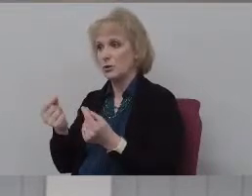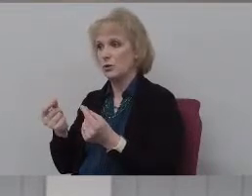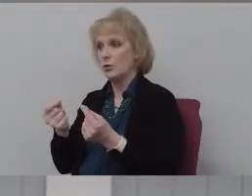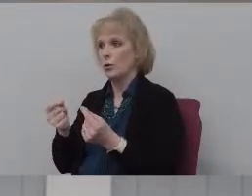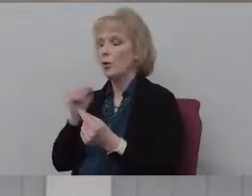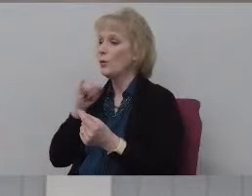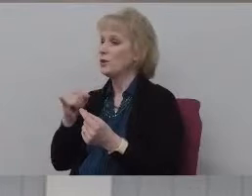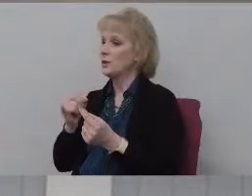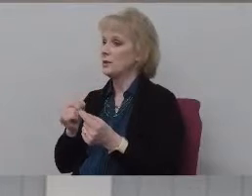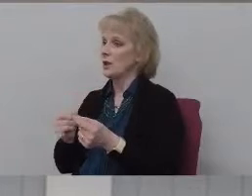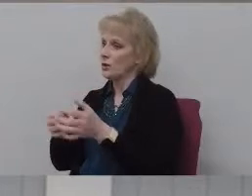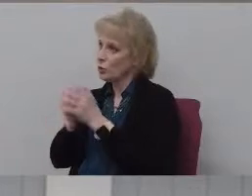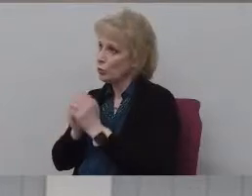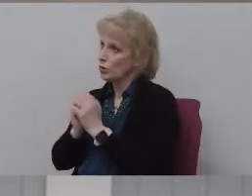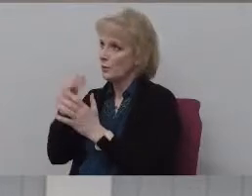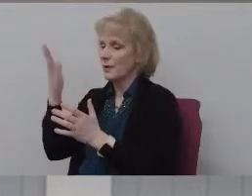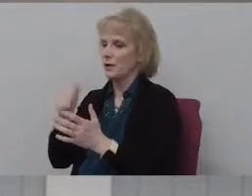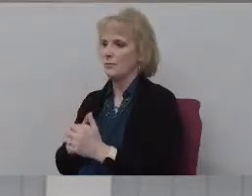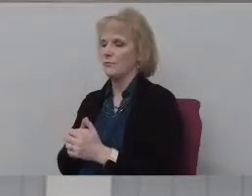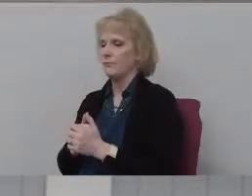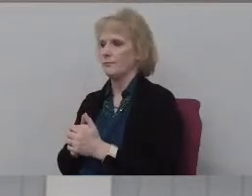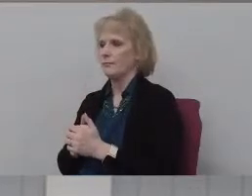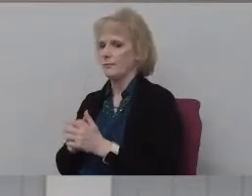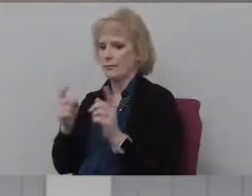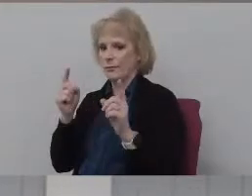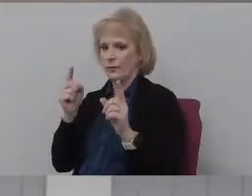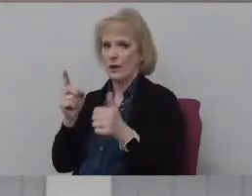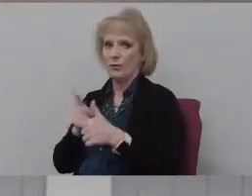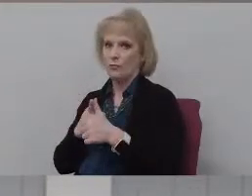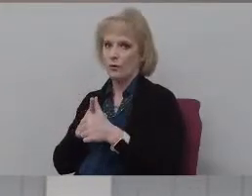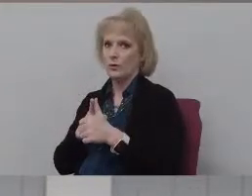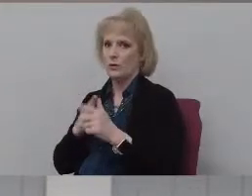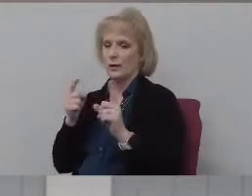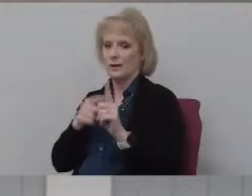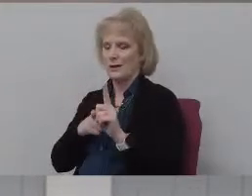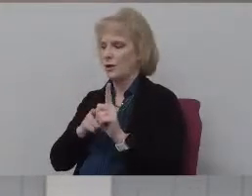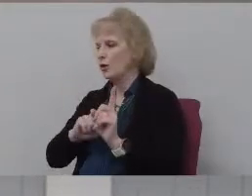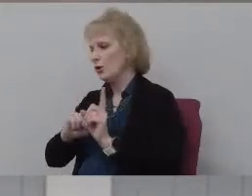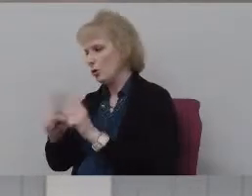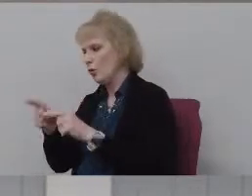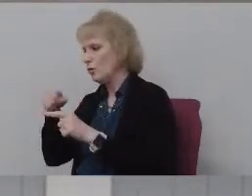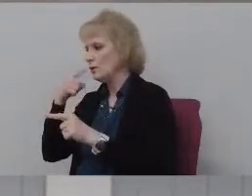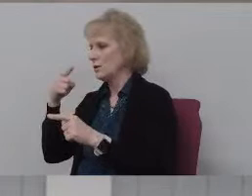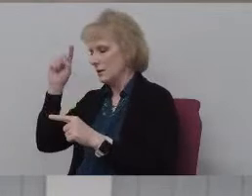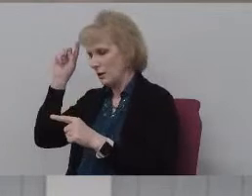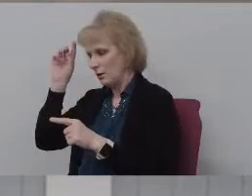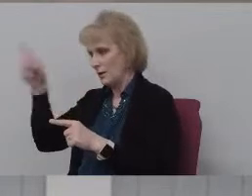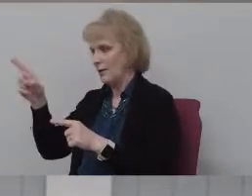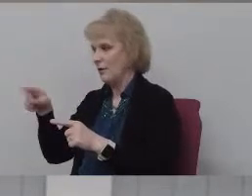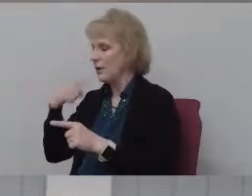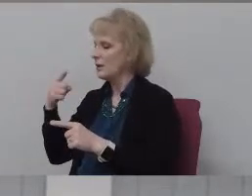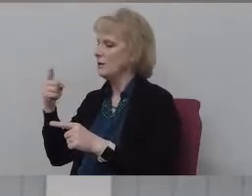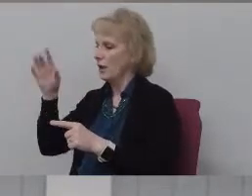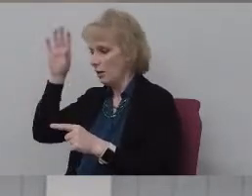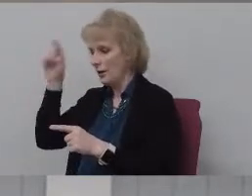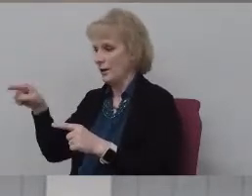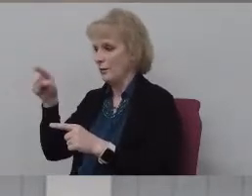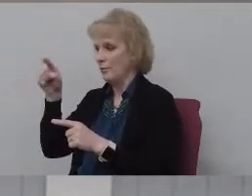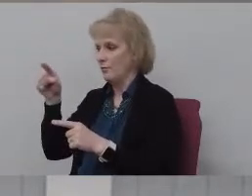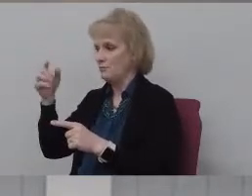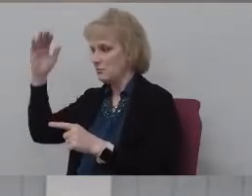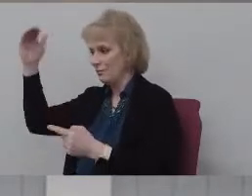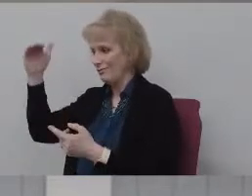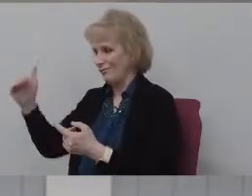So, the first thing, Nathan, I want you to go tell David. What I would have you to do, Nathan, is to go to David and tell him